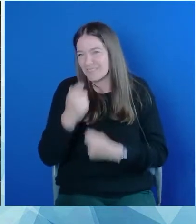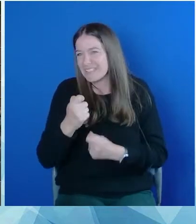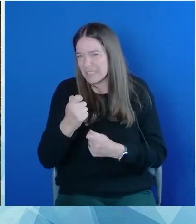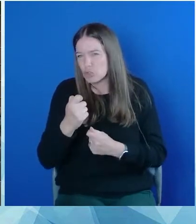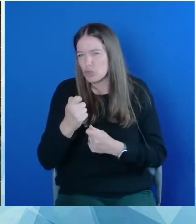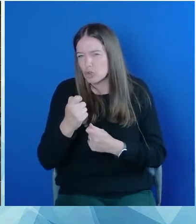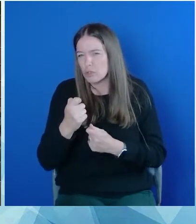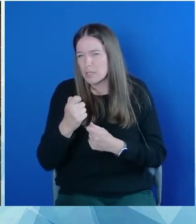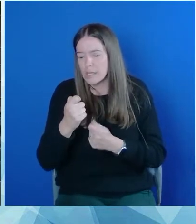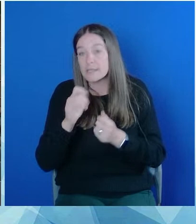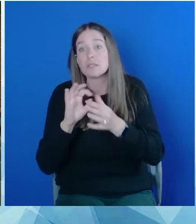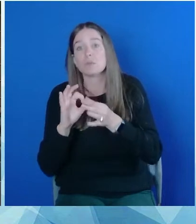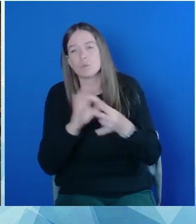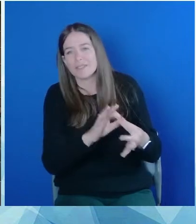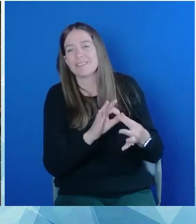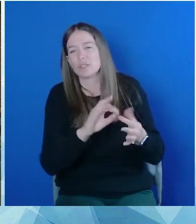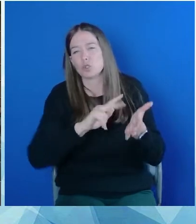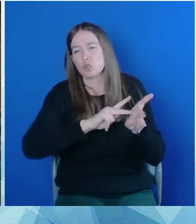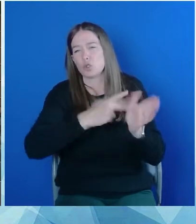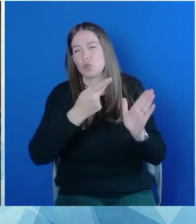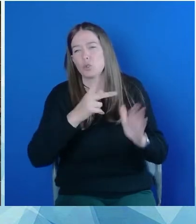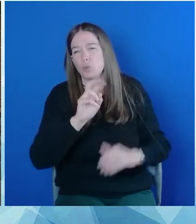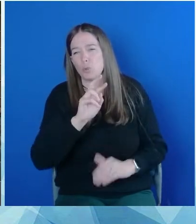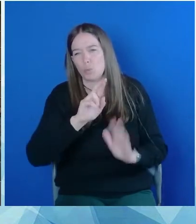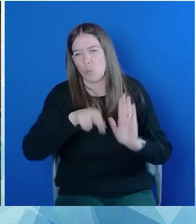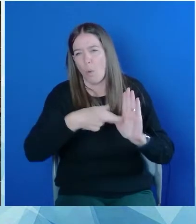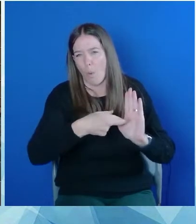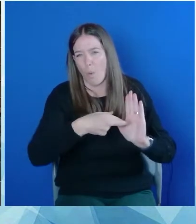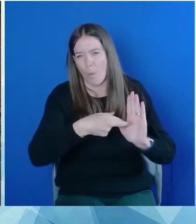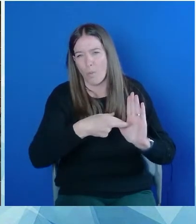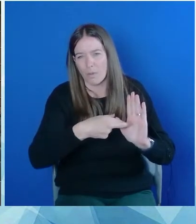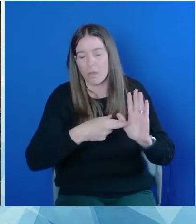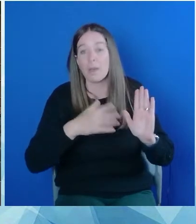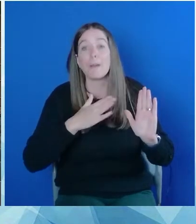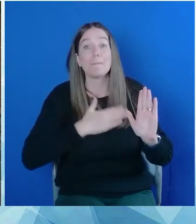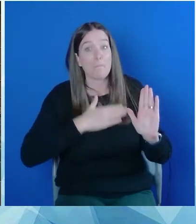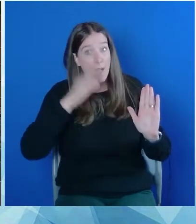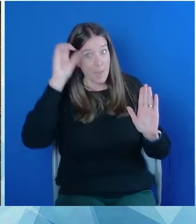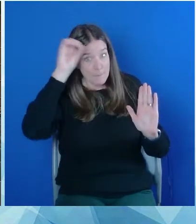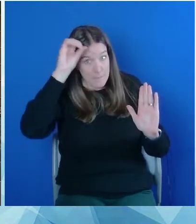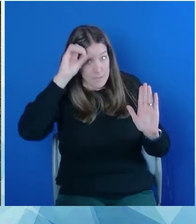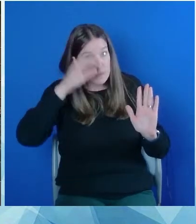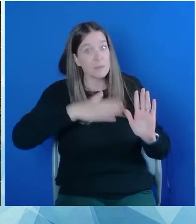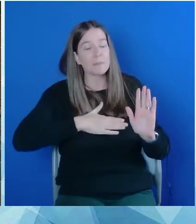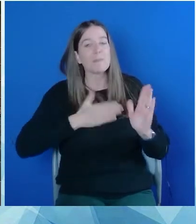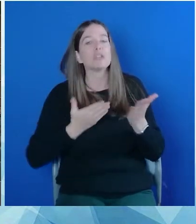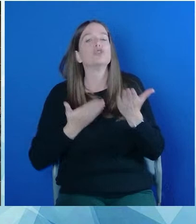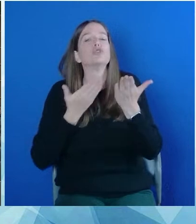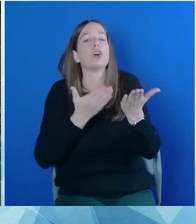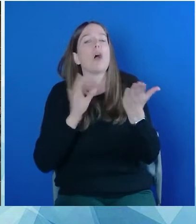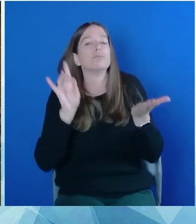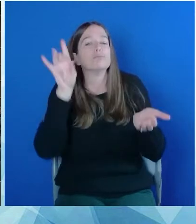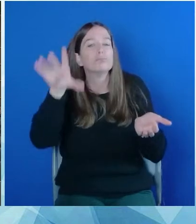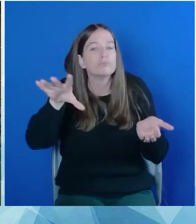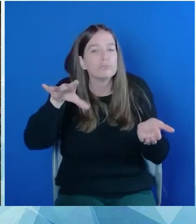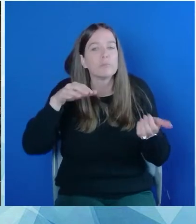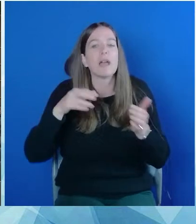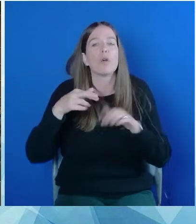in varying situations. My opinion and my suggestion is also to have a referral to